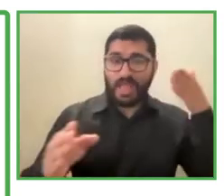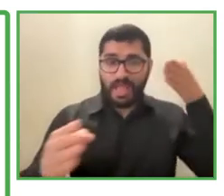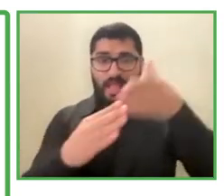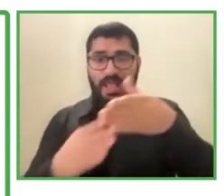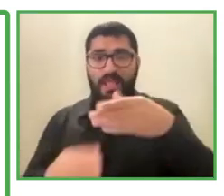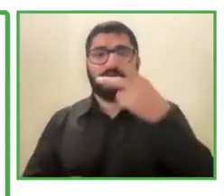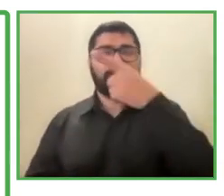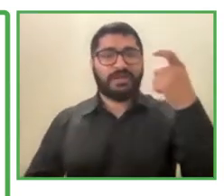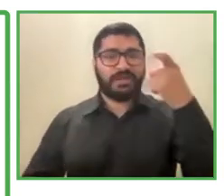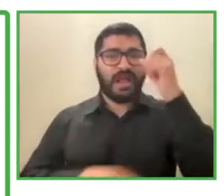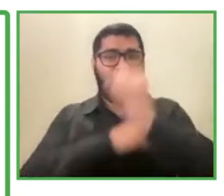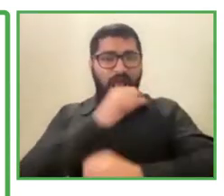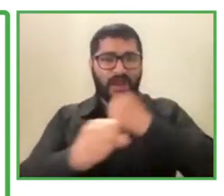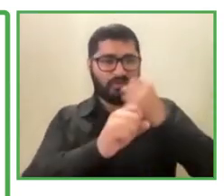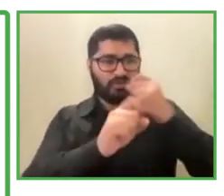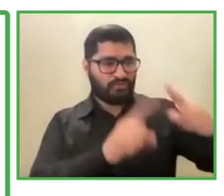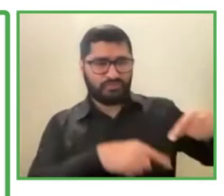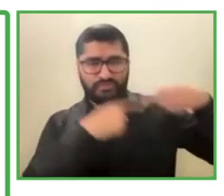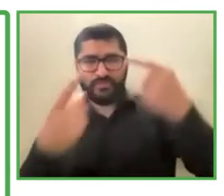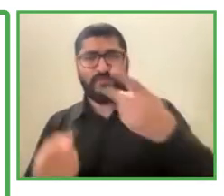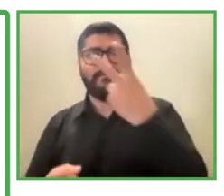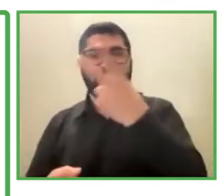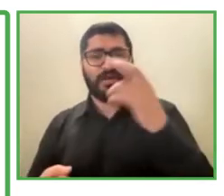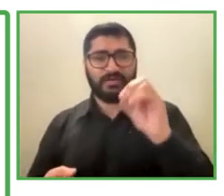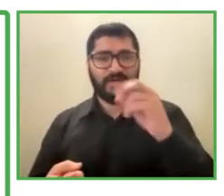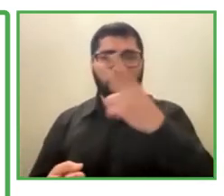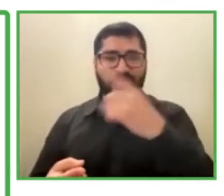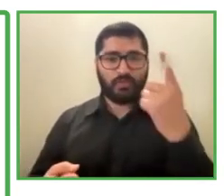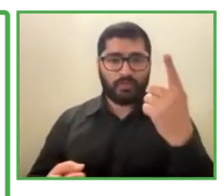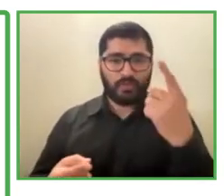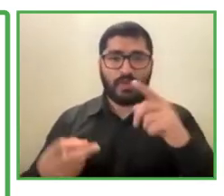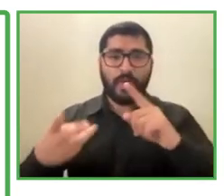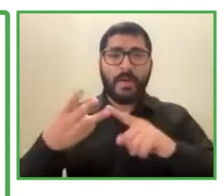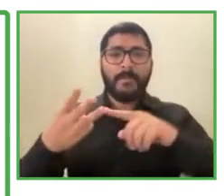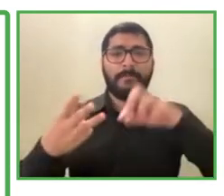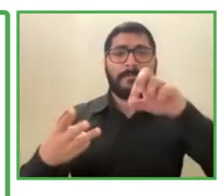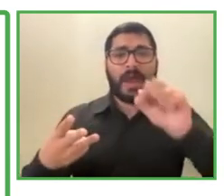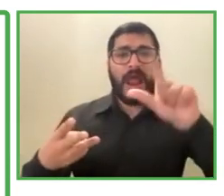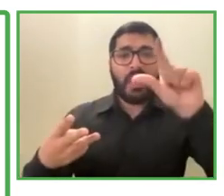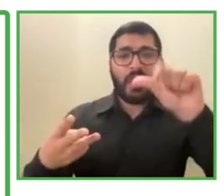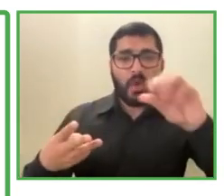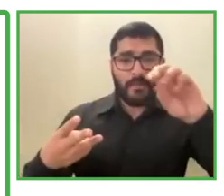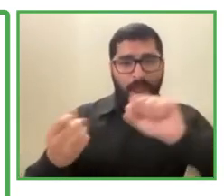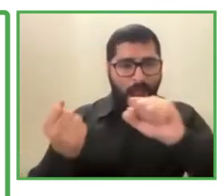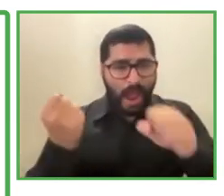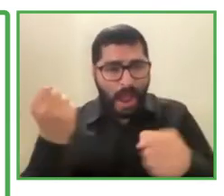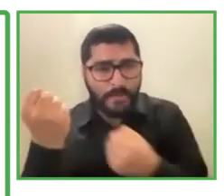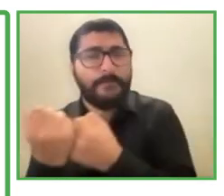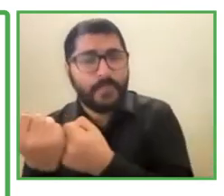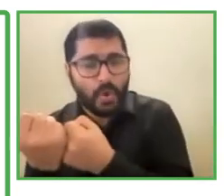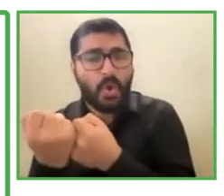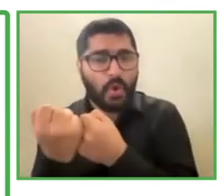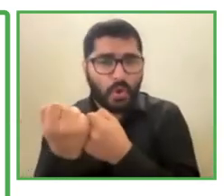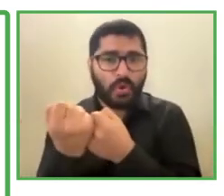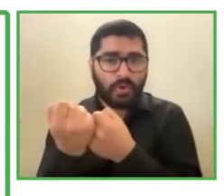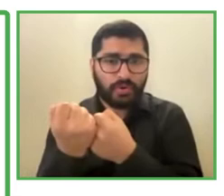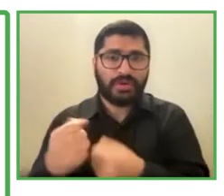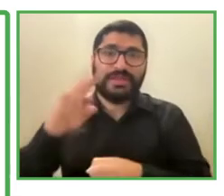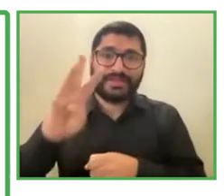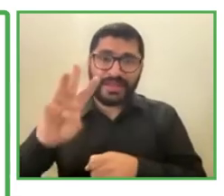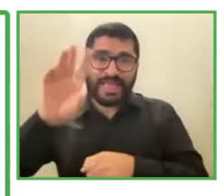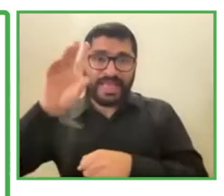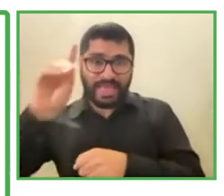Macid with Fundación ONCE and their initiative Productos de Apoyo 3D para la Adaptación de Productos de Trabajo. And on the other hand, we